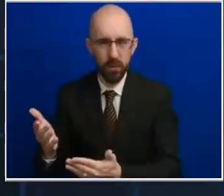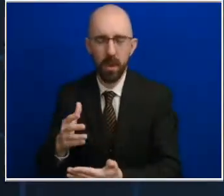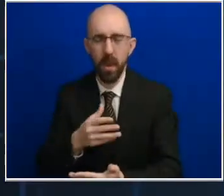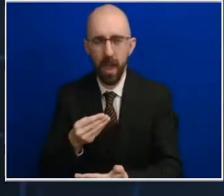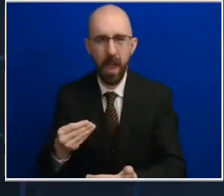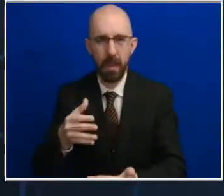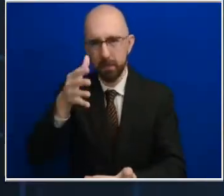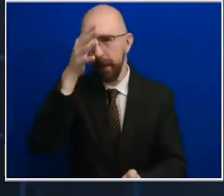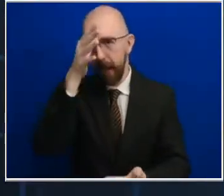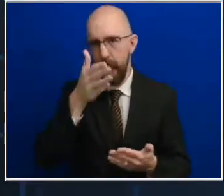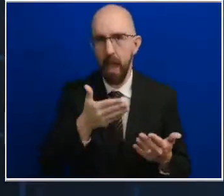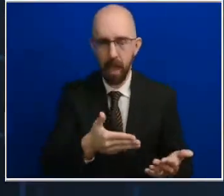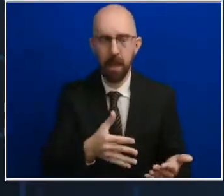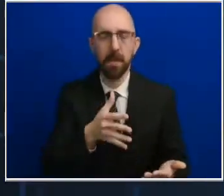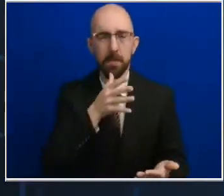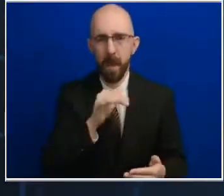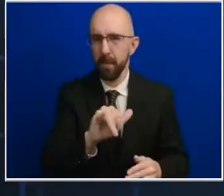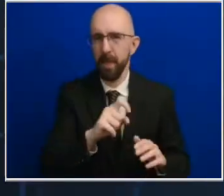or my mom at the time.